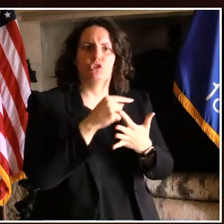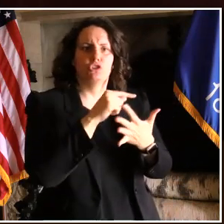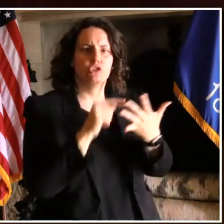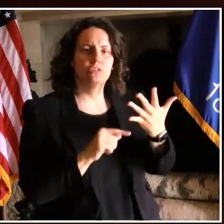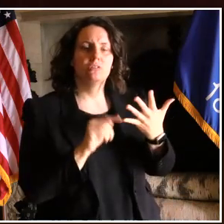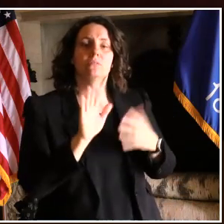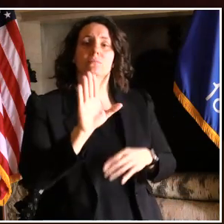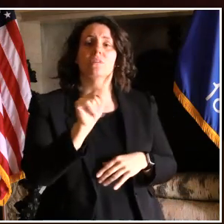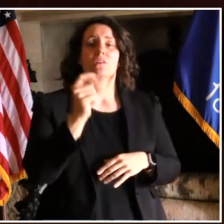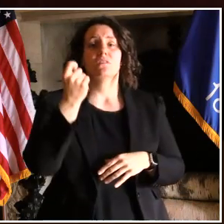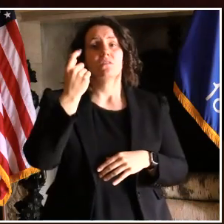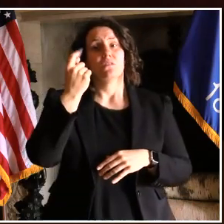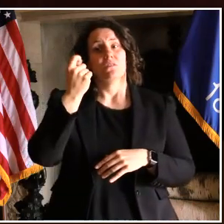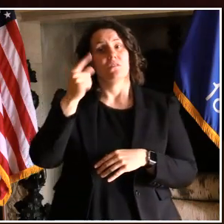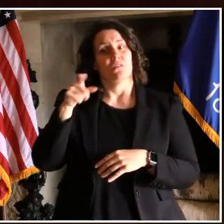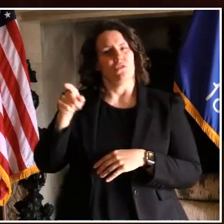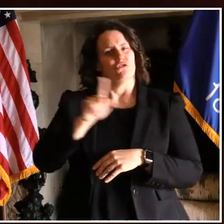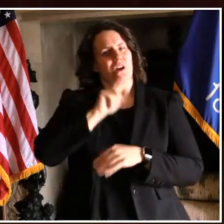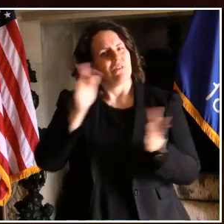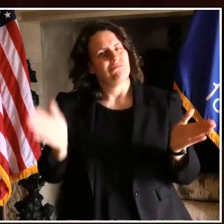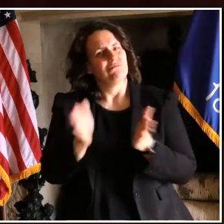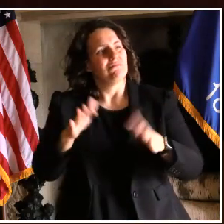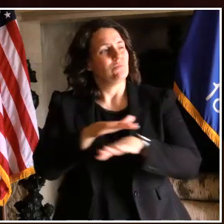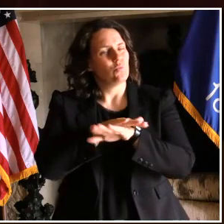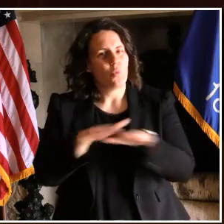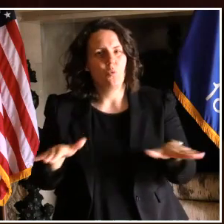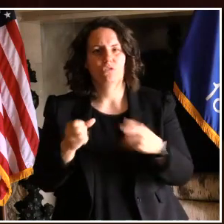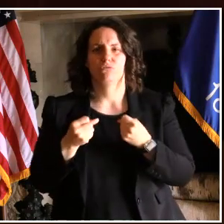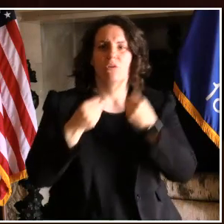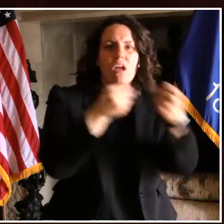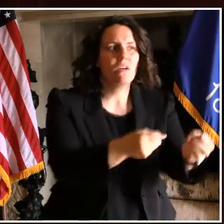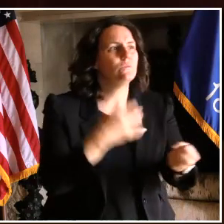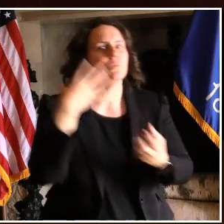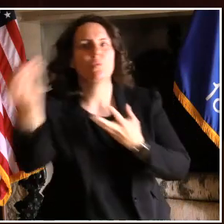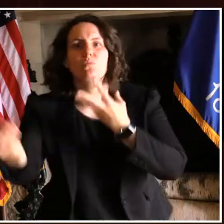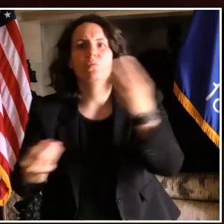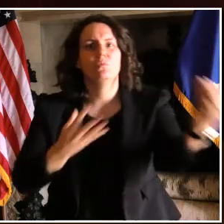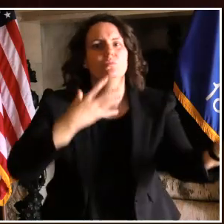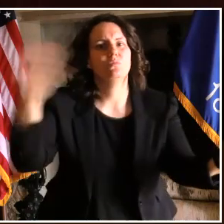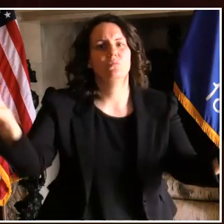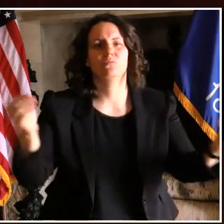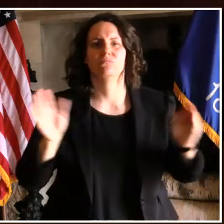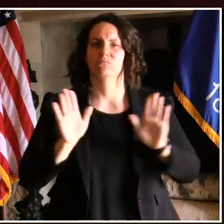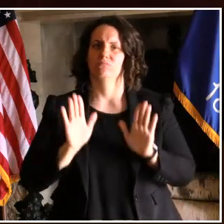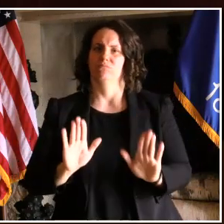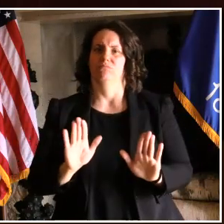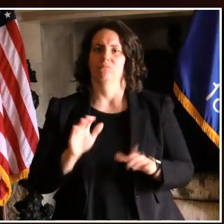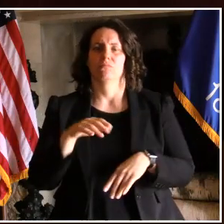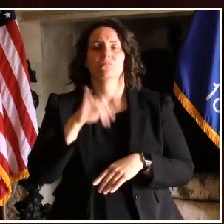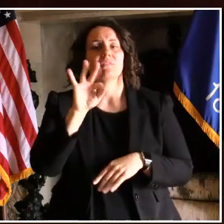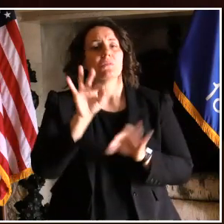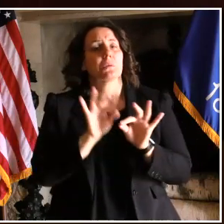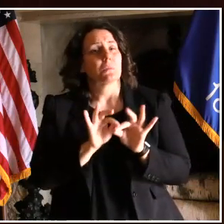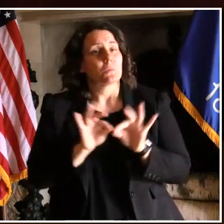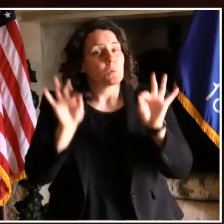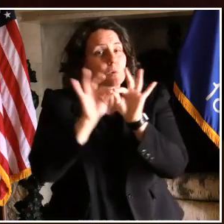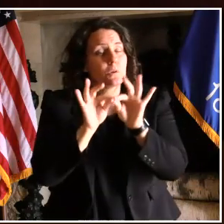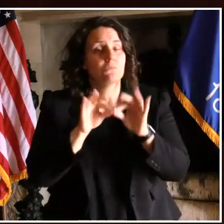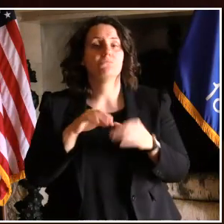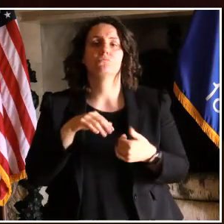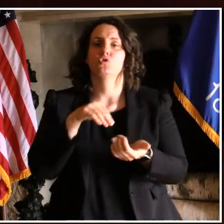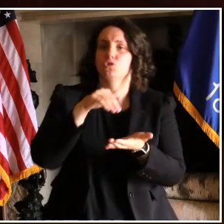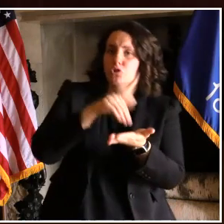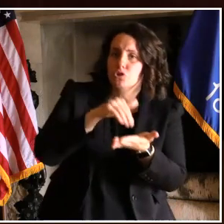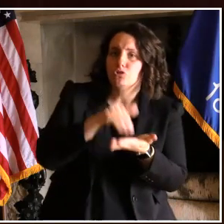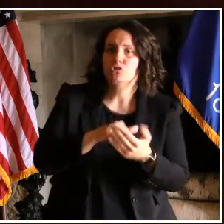and limit your travel to essential needs like going to the doctor, grabbing groceries, or getting